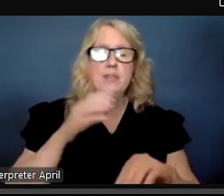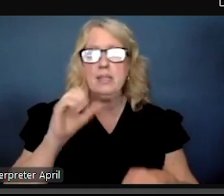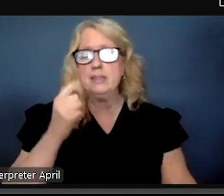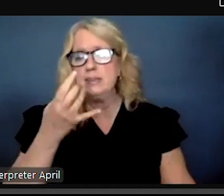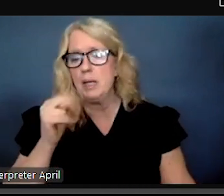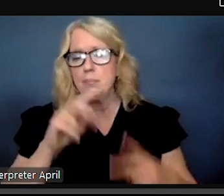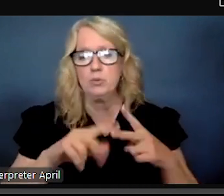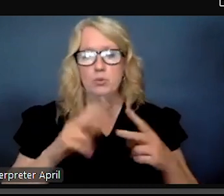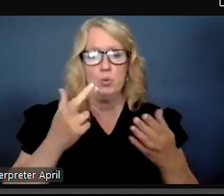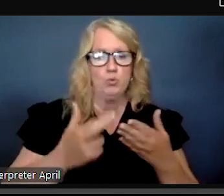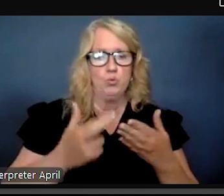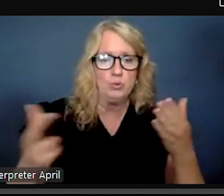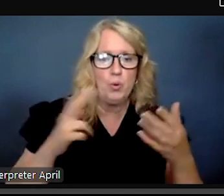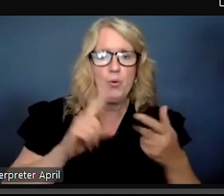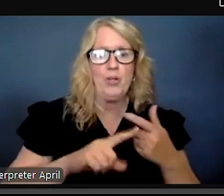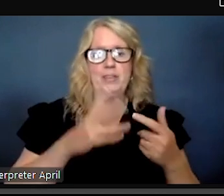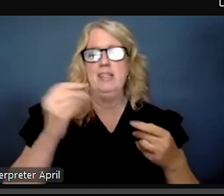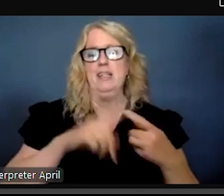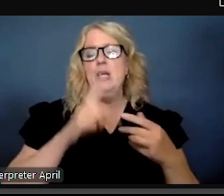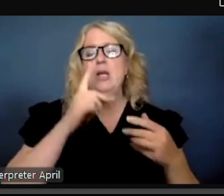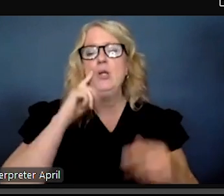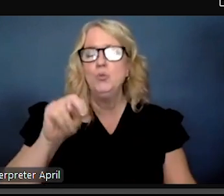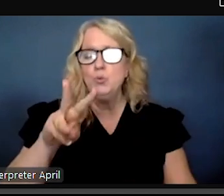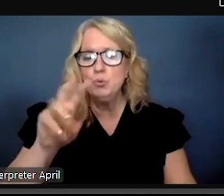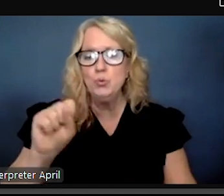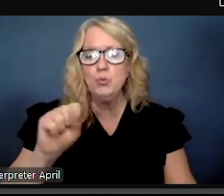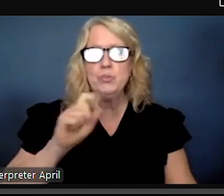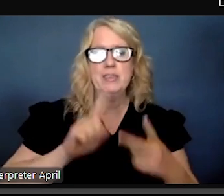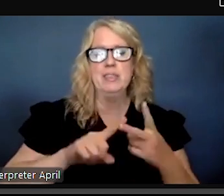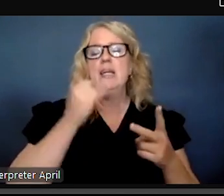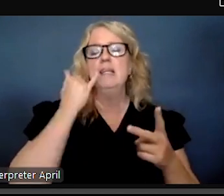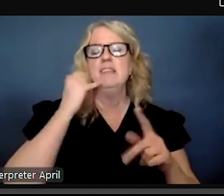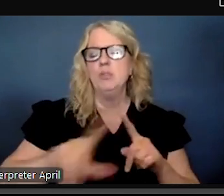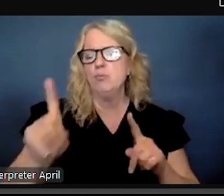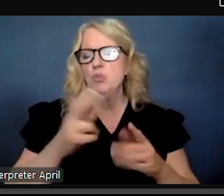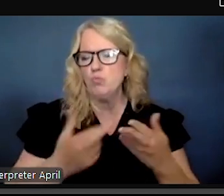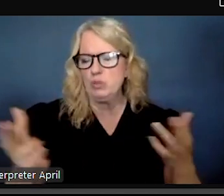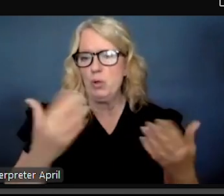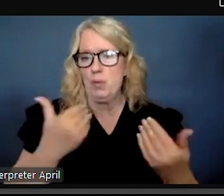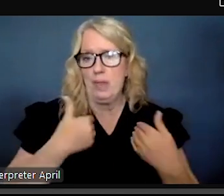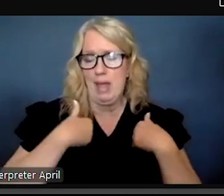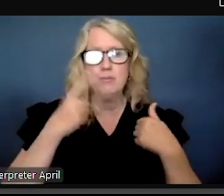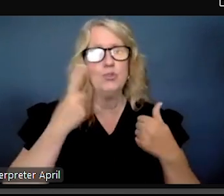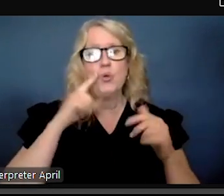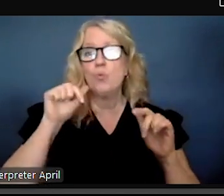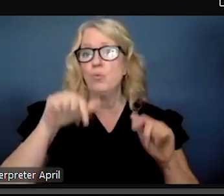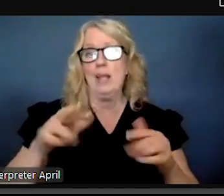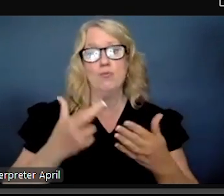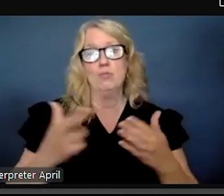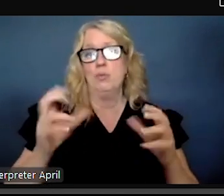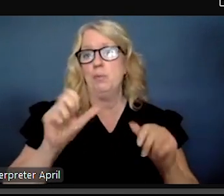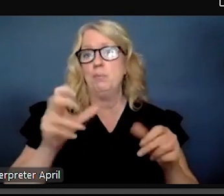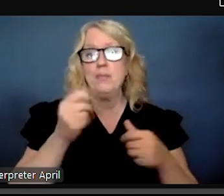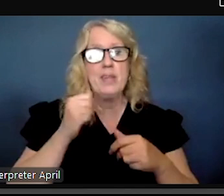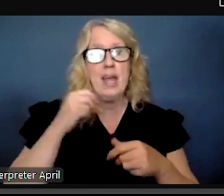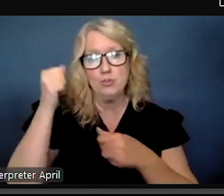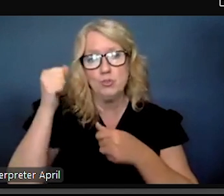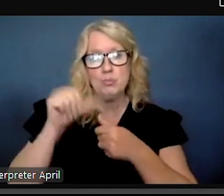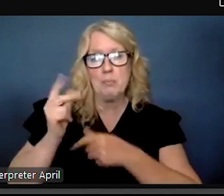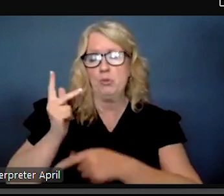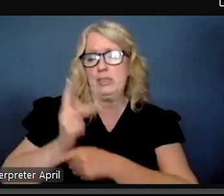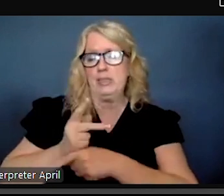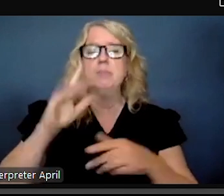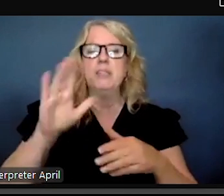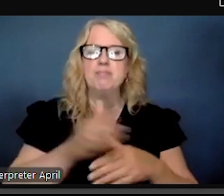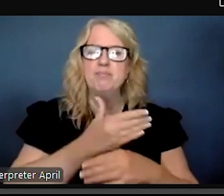want resources, news, links to some of the resources that we have here. So this is a fantastic resource to just keep in your back pocket and to share